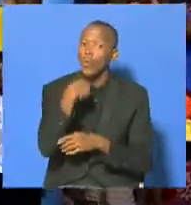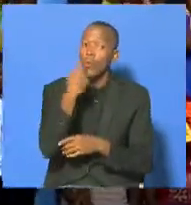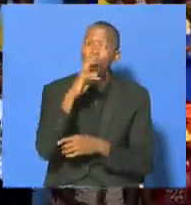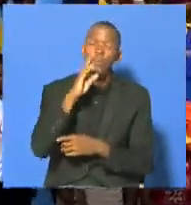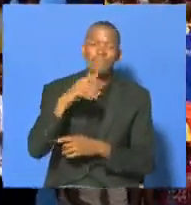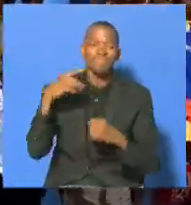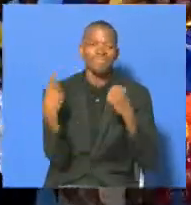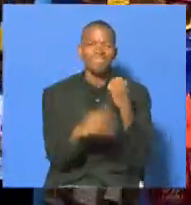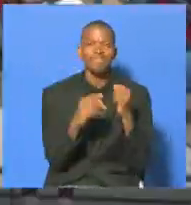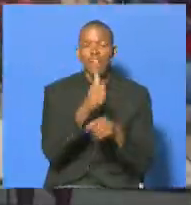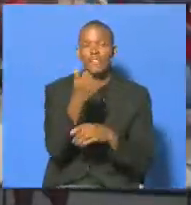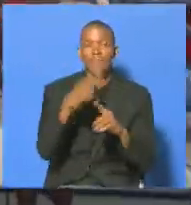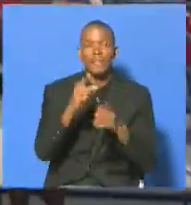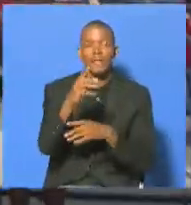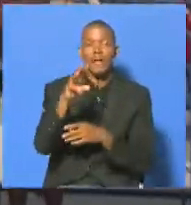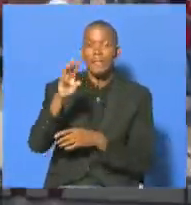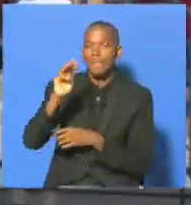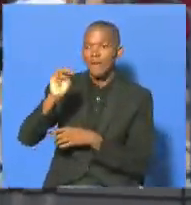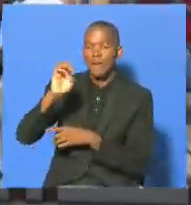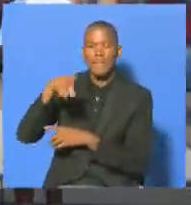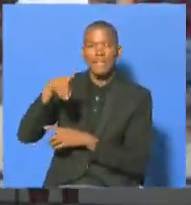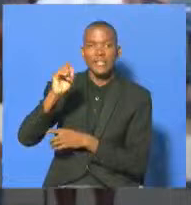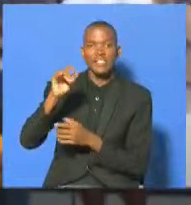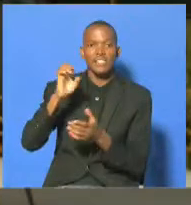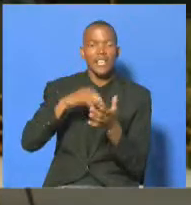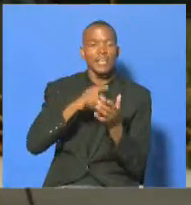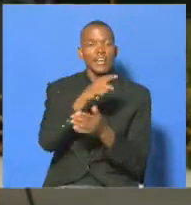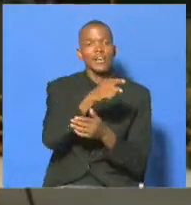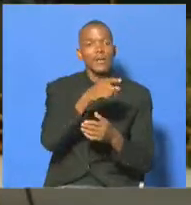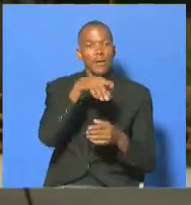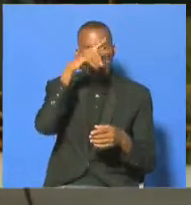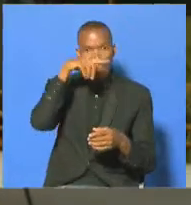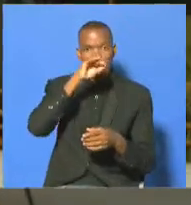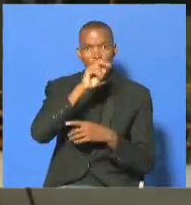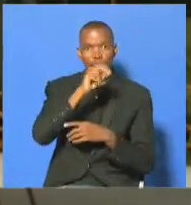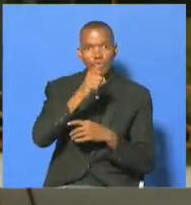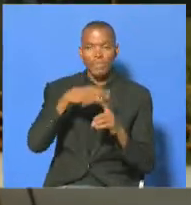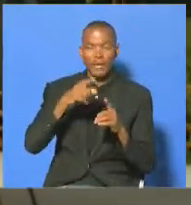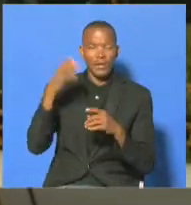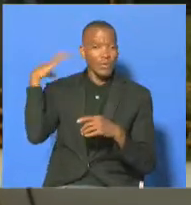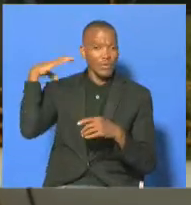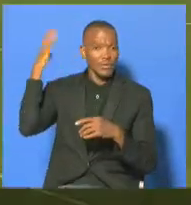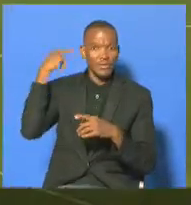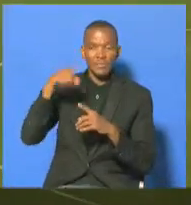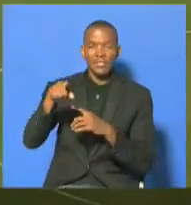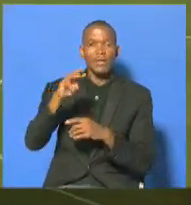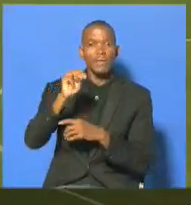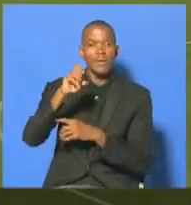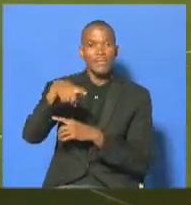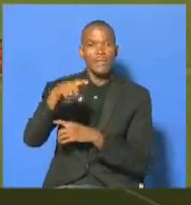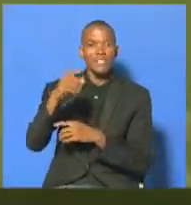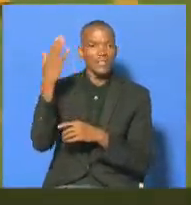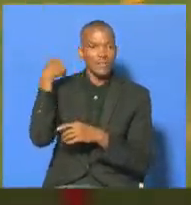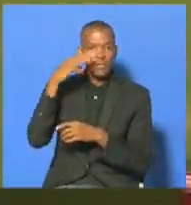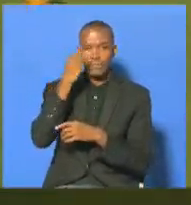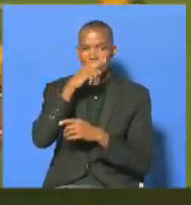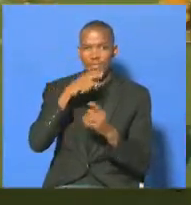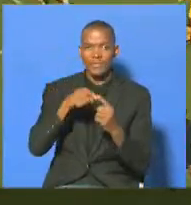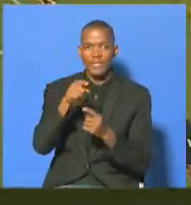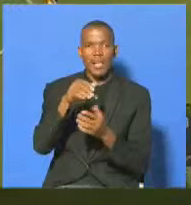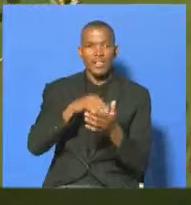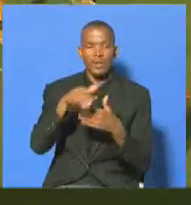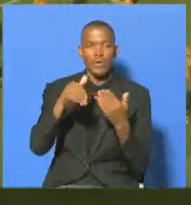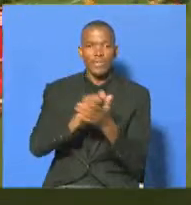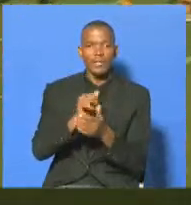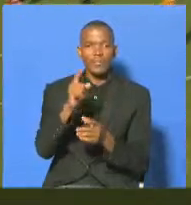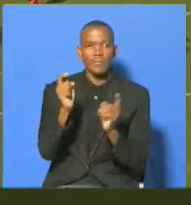outsmart the other between Innocent Morapedi and Bonso Muloi, who was coached by Morapedi at Mujuri Centre Chiefs? All this, including the